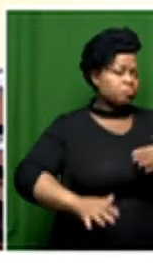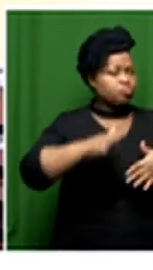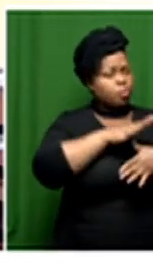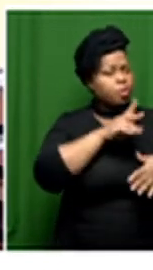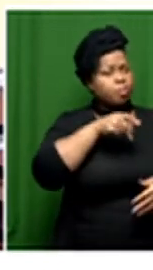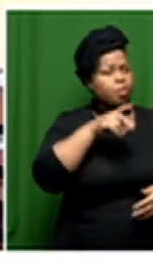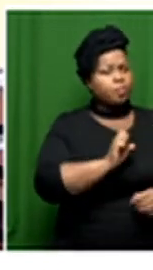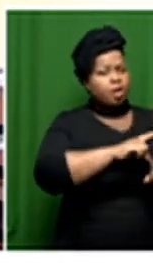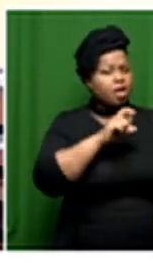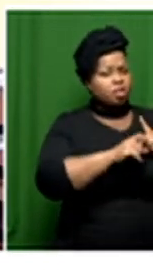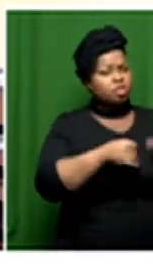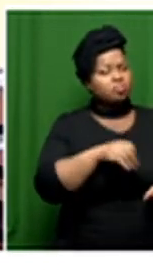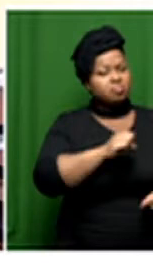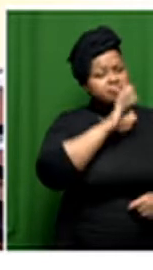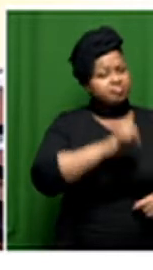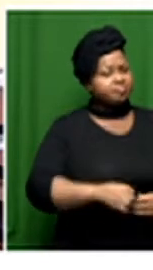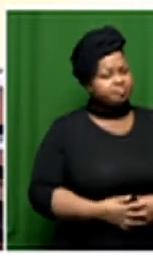pop culture voices in South Africa.